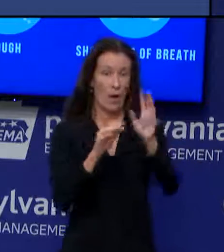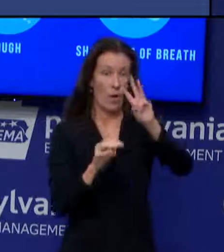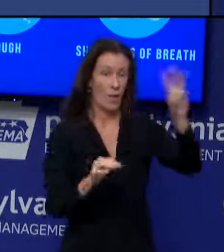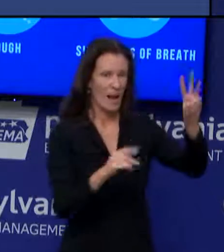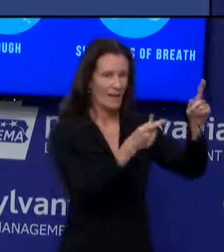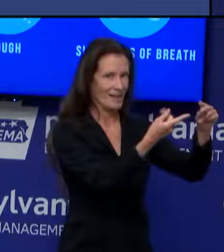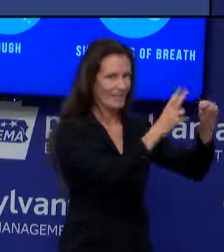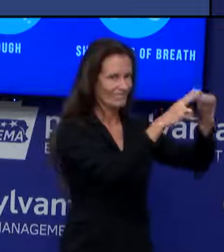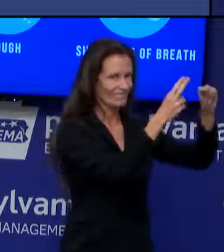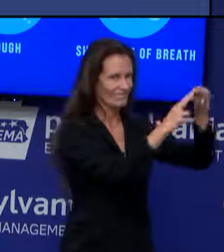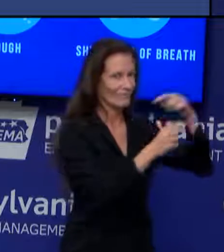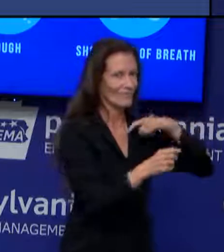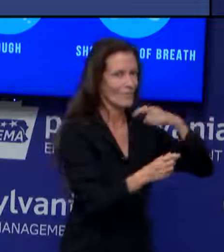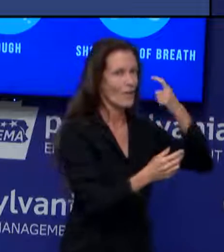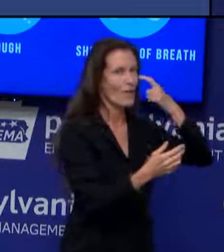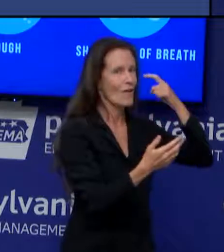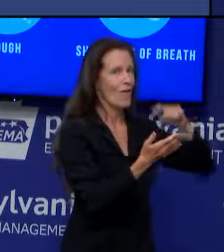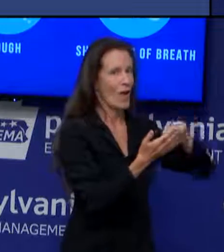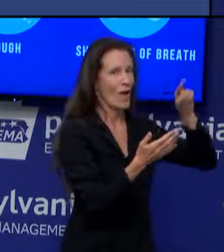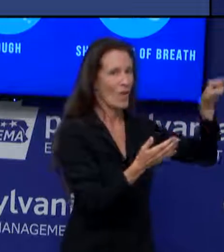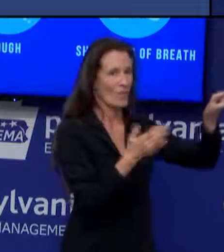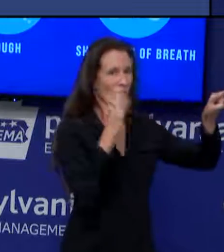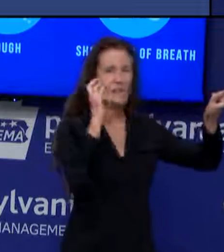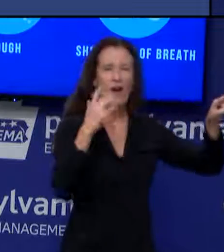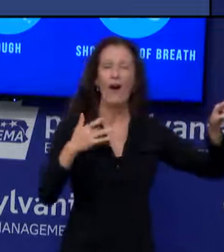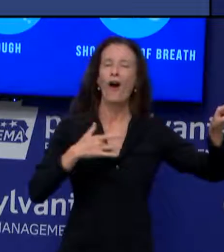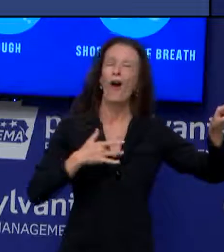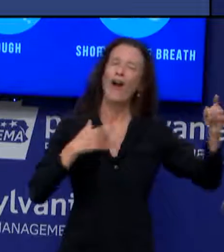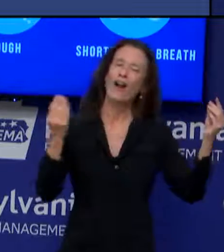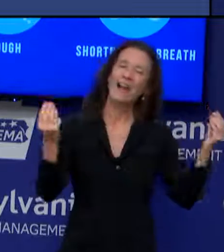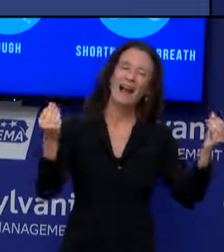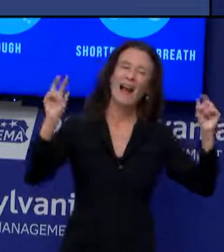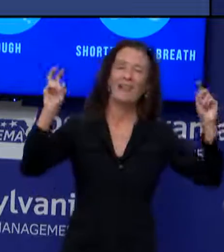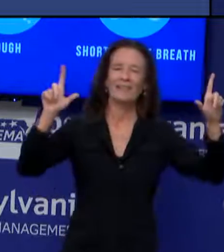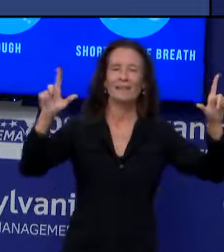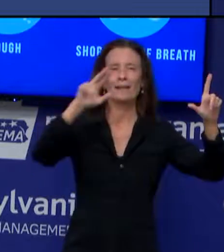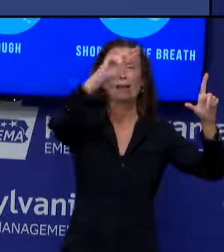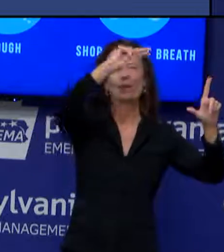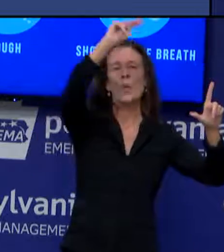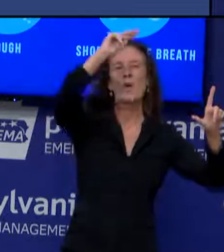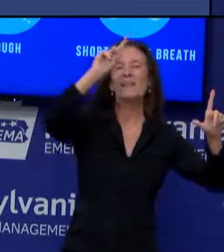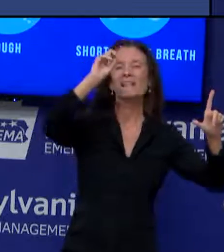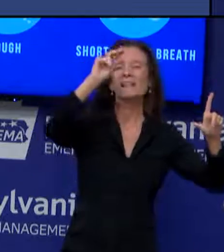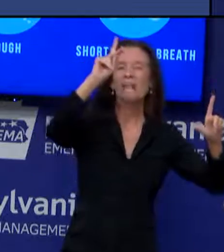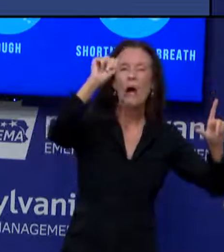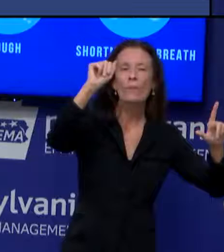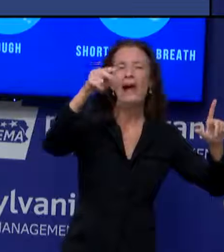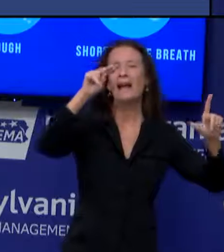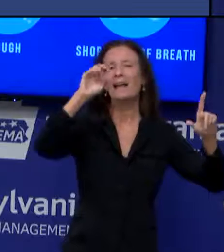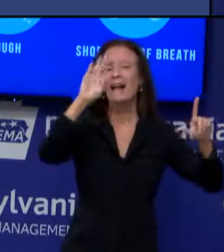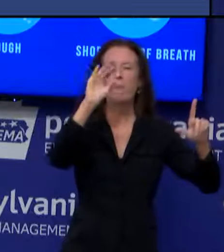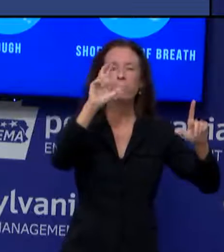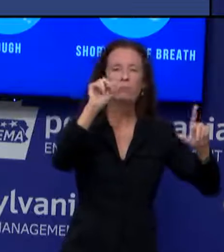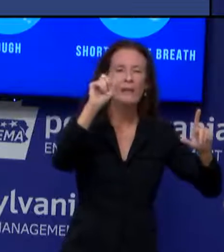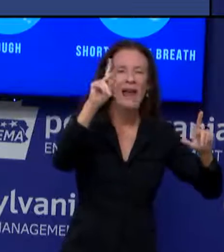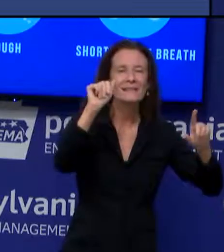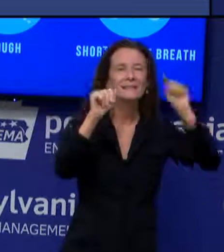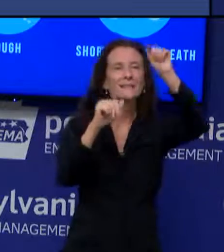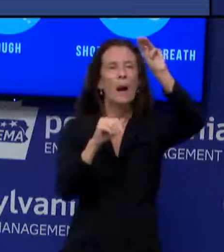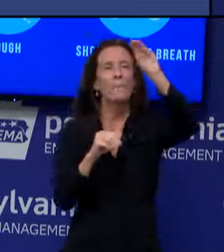the heartland, quote unquote, of the country. North Dakota, South Dakota, Nebraska, Montana,